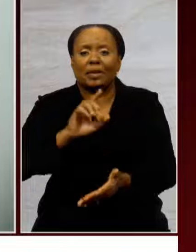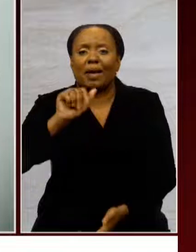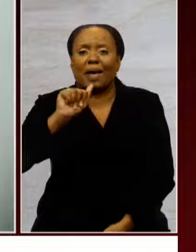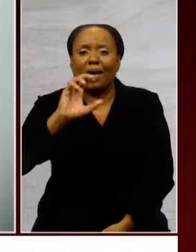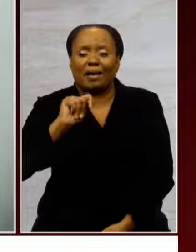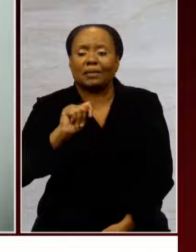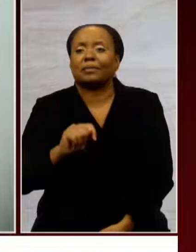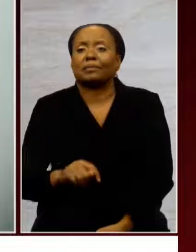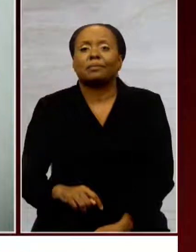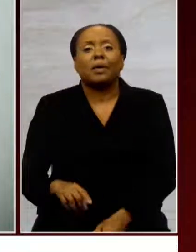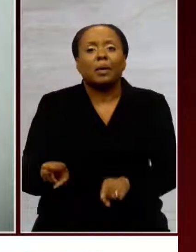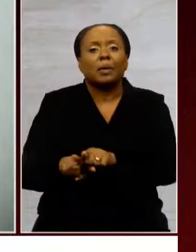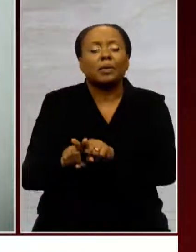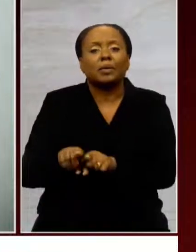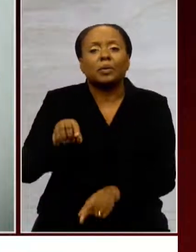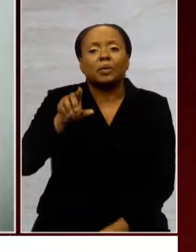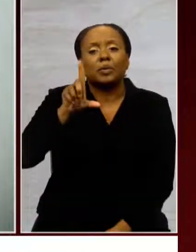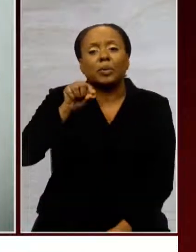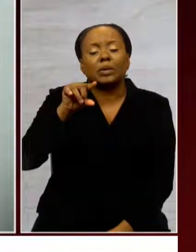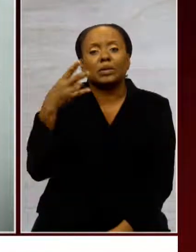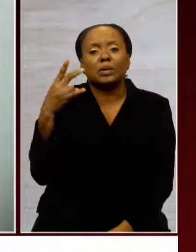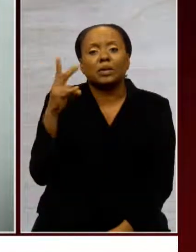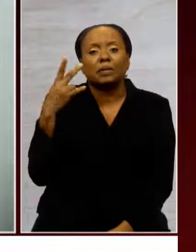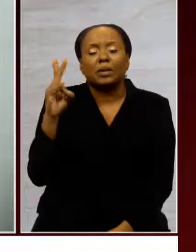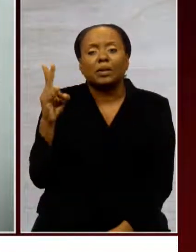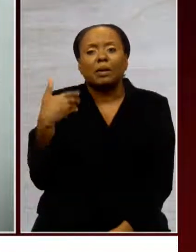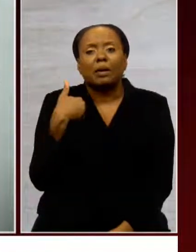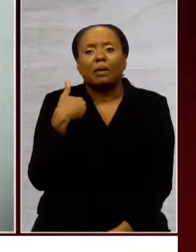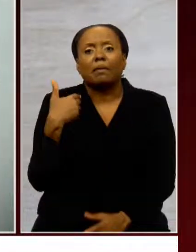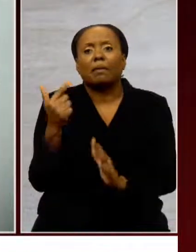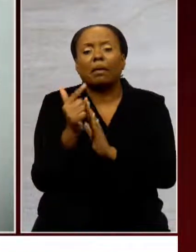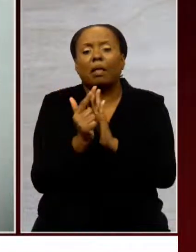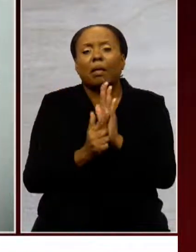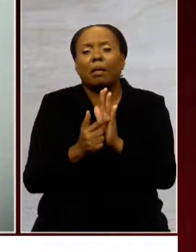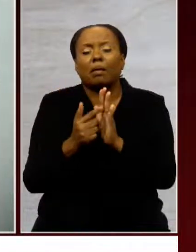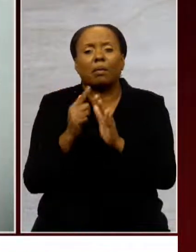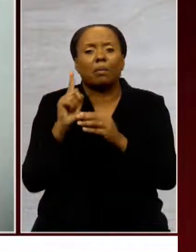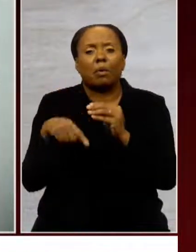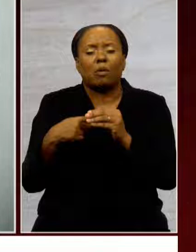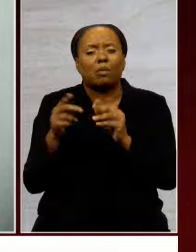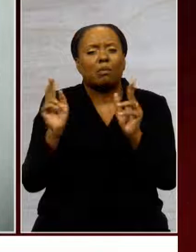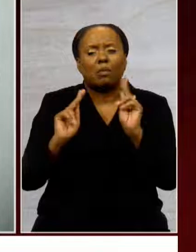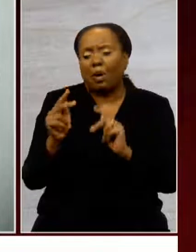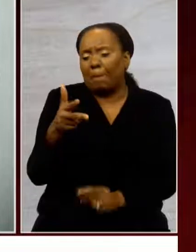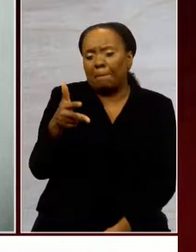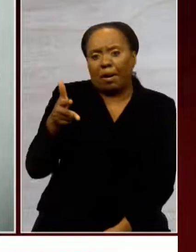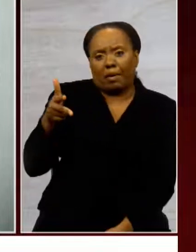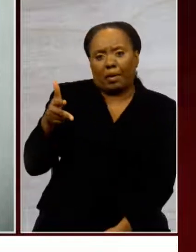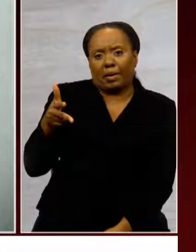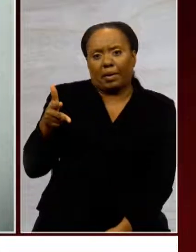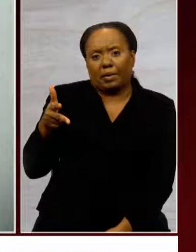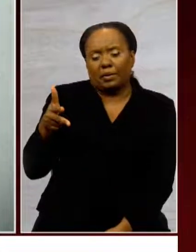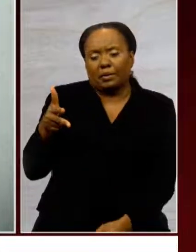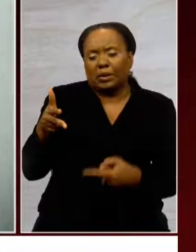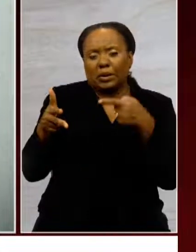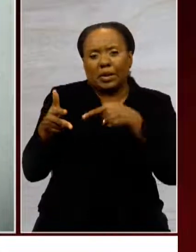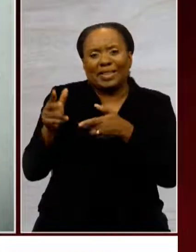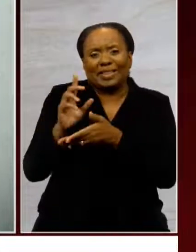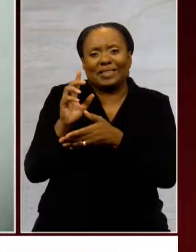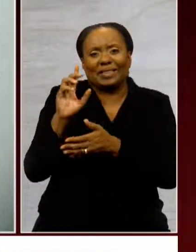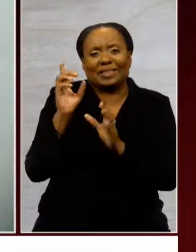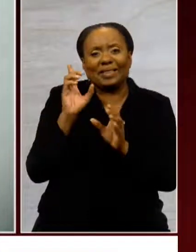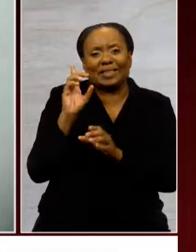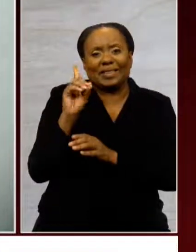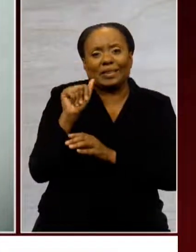that was brought out in 2017 with regards to parking for persons with disabilities and restricting those parking areas.